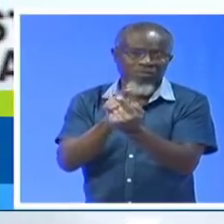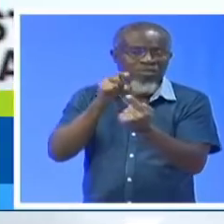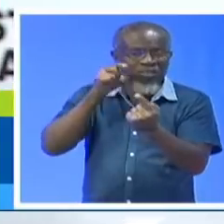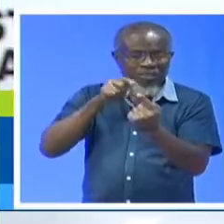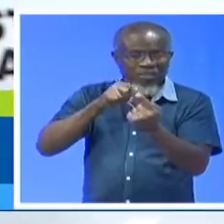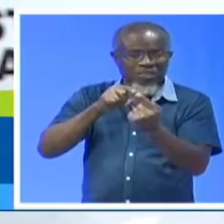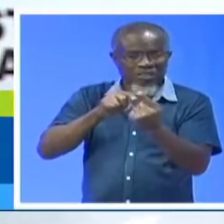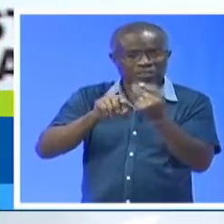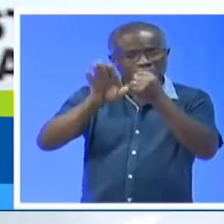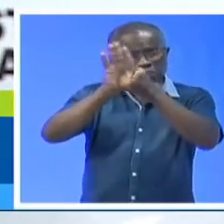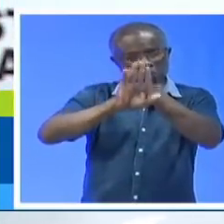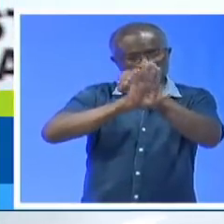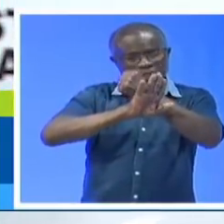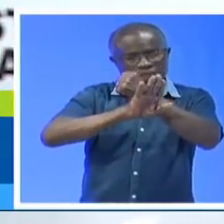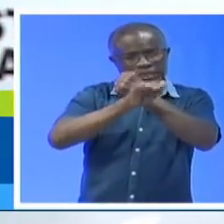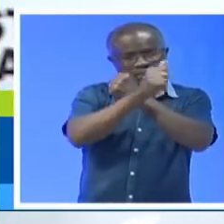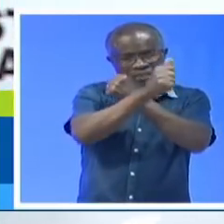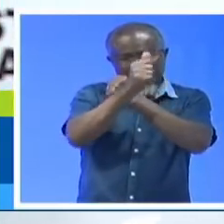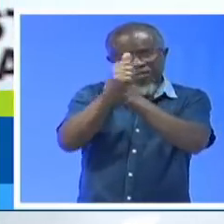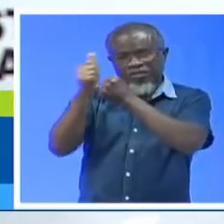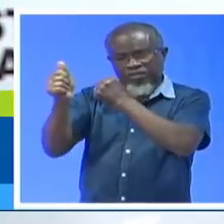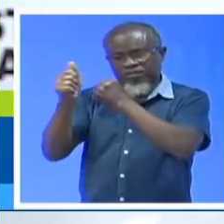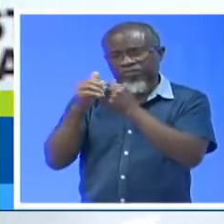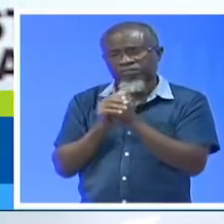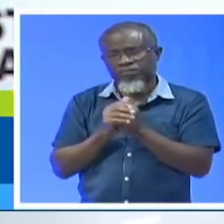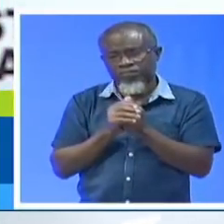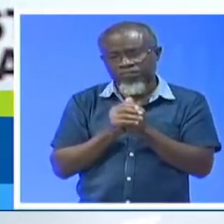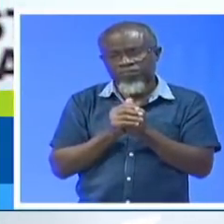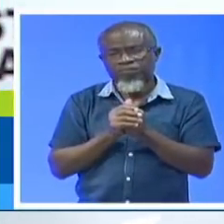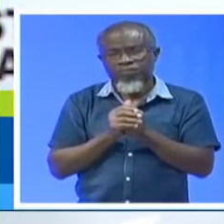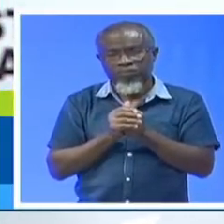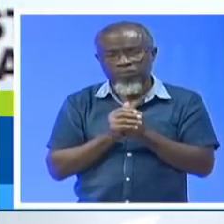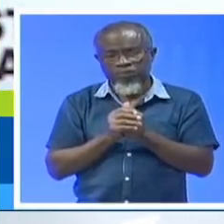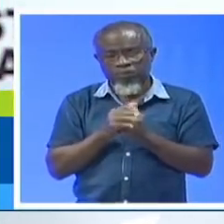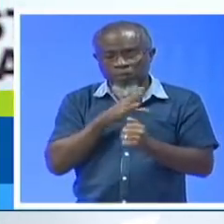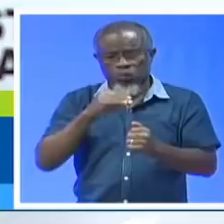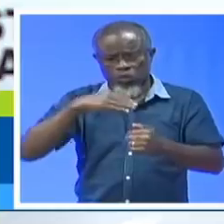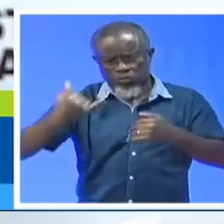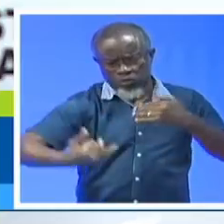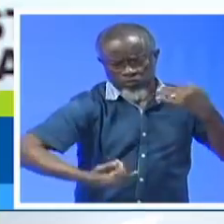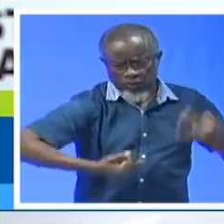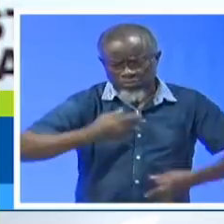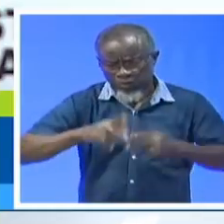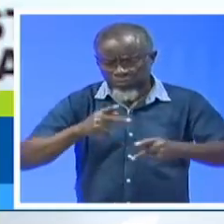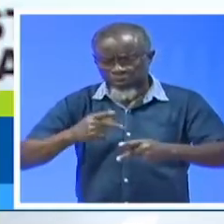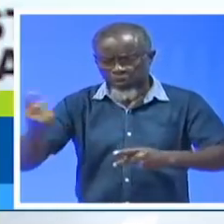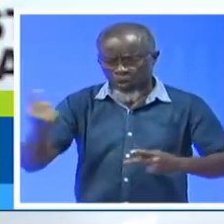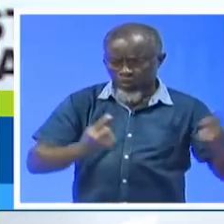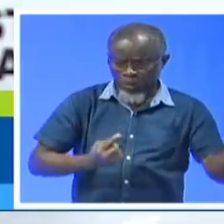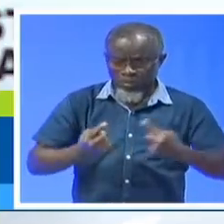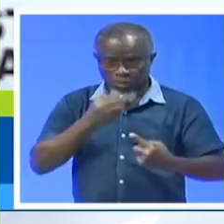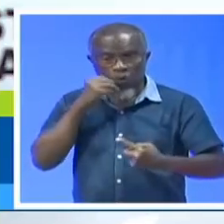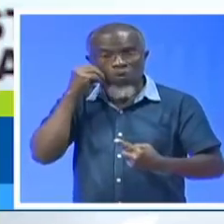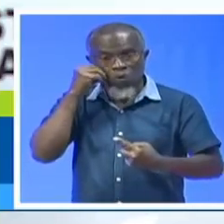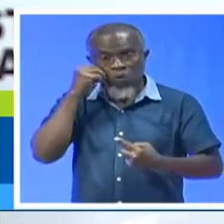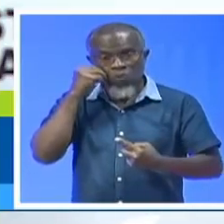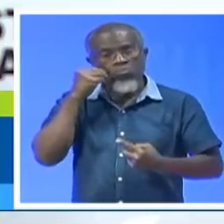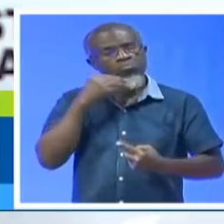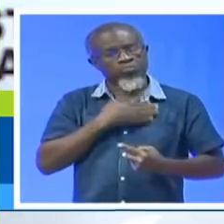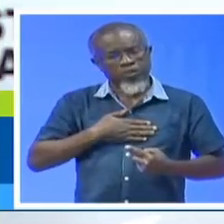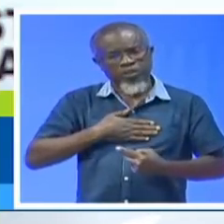one. And please, when you invite people into your homes, be